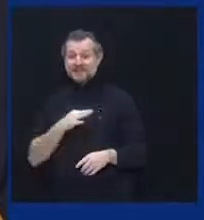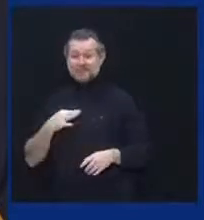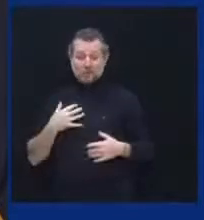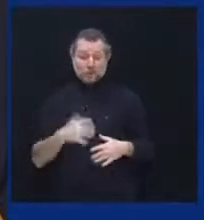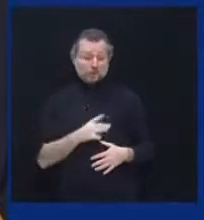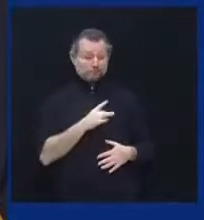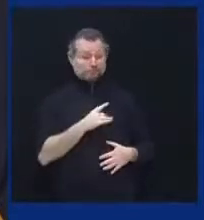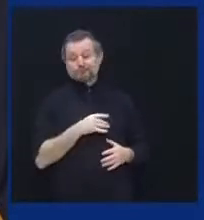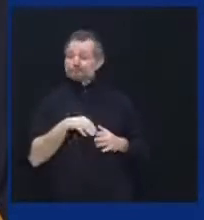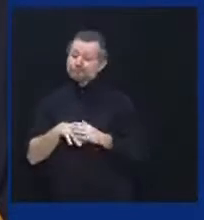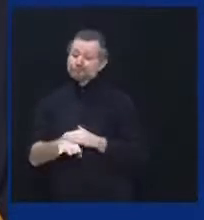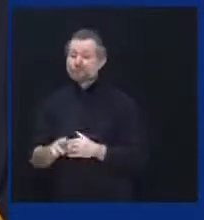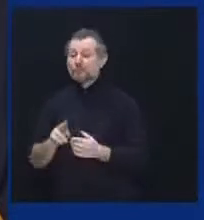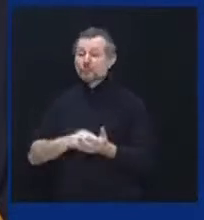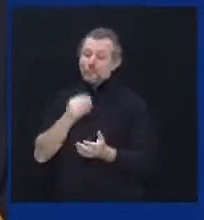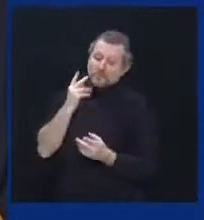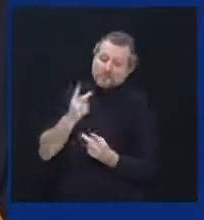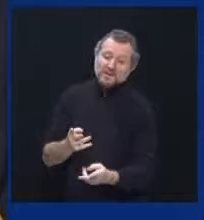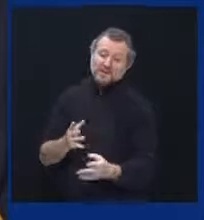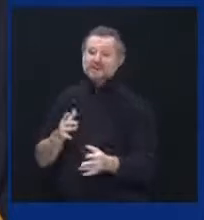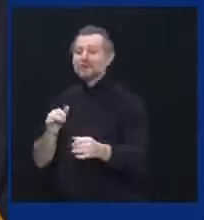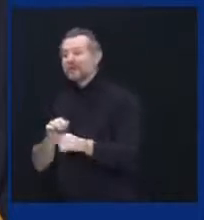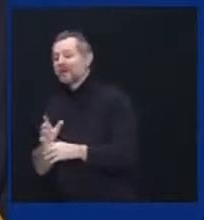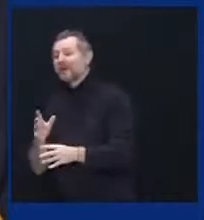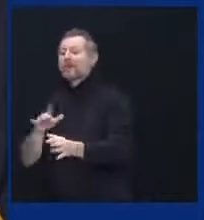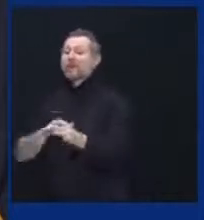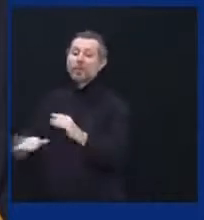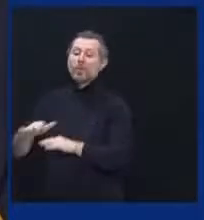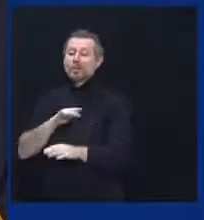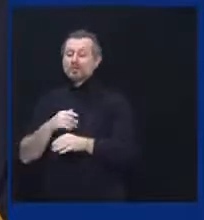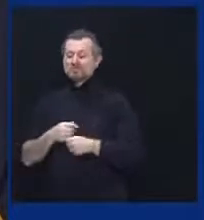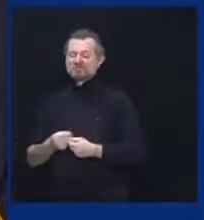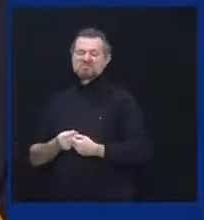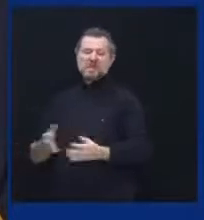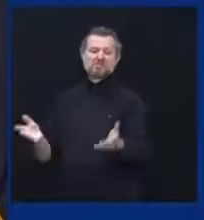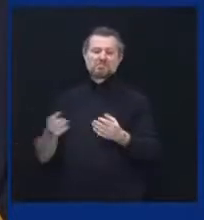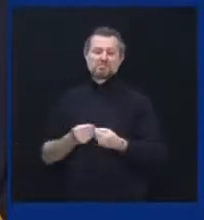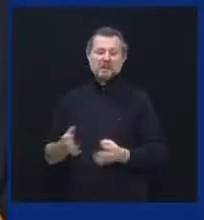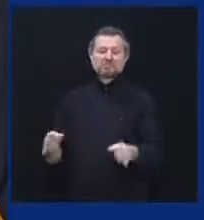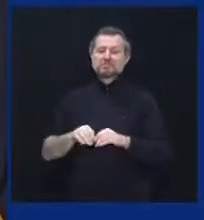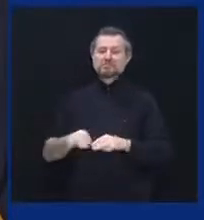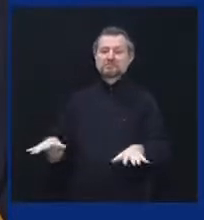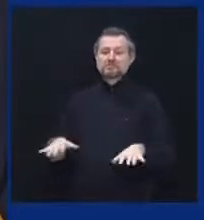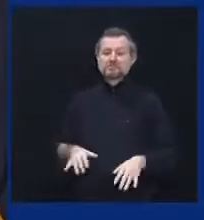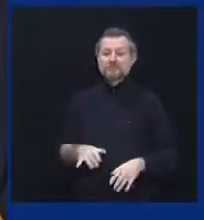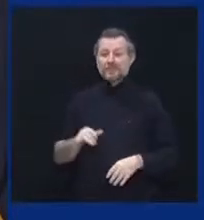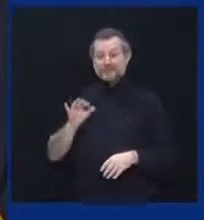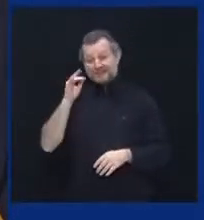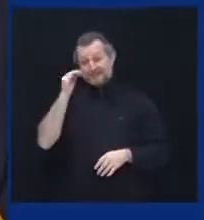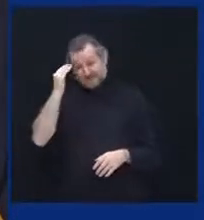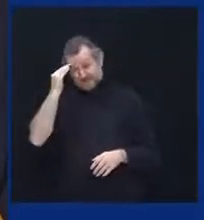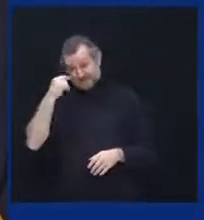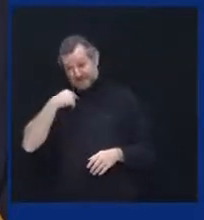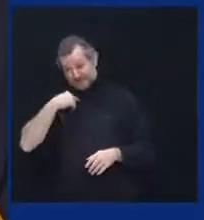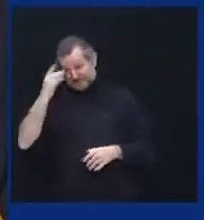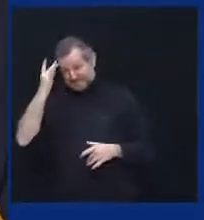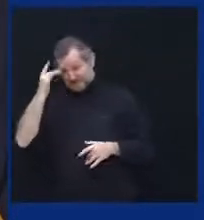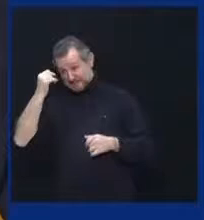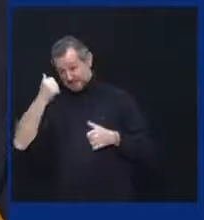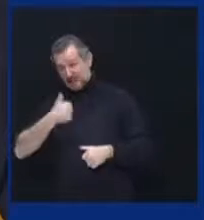by visitors. Once it was here, they said it was spread by symptomatic people. That was